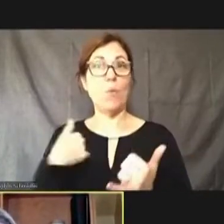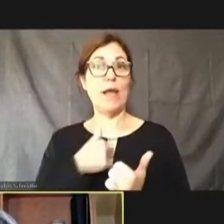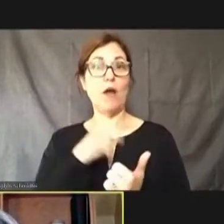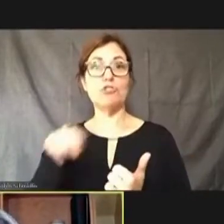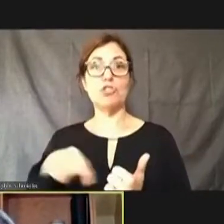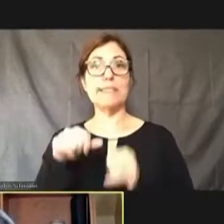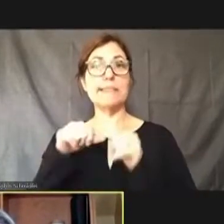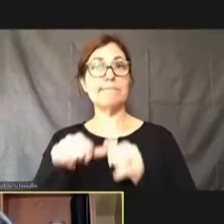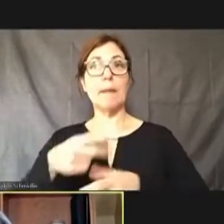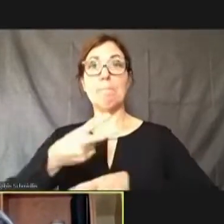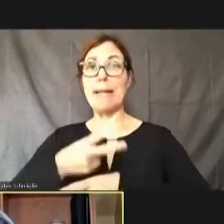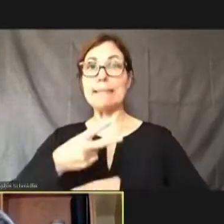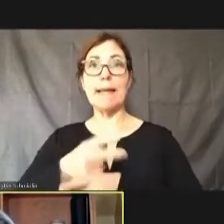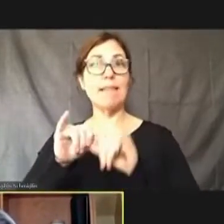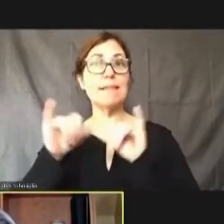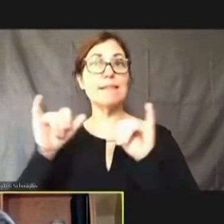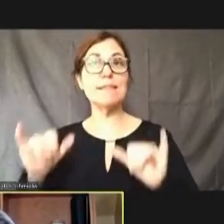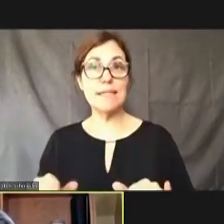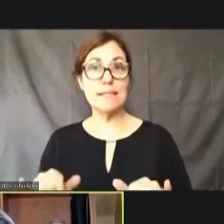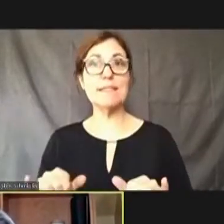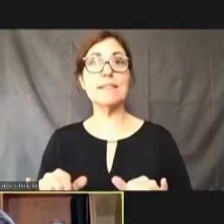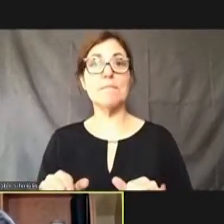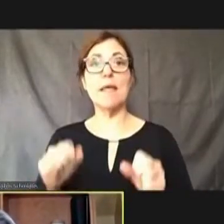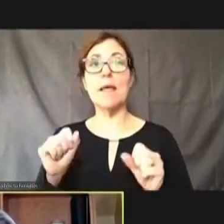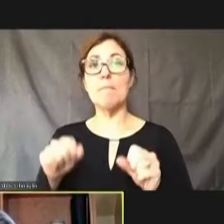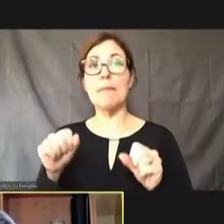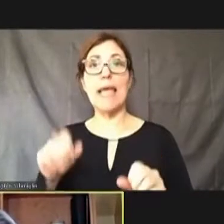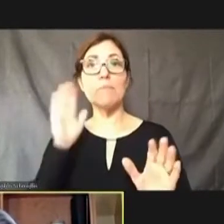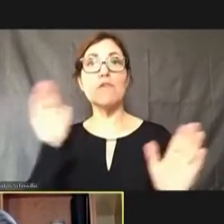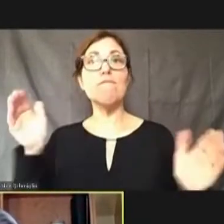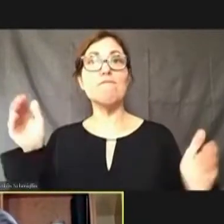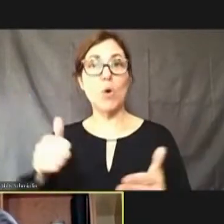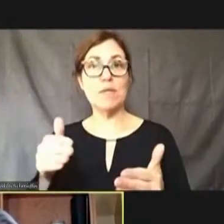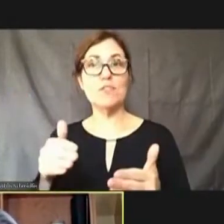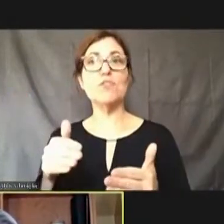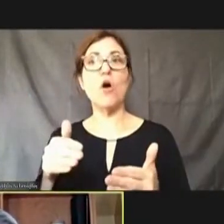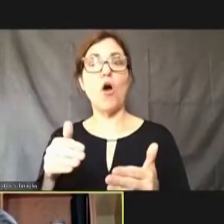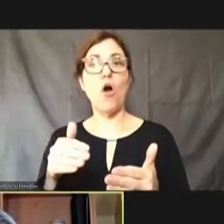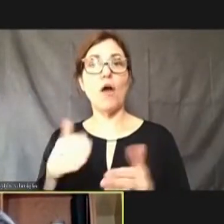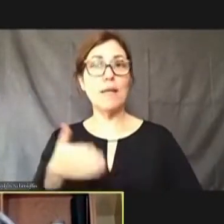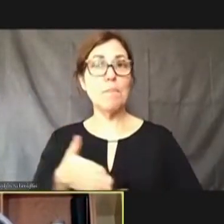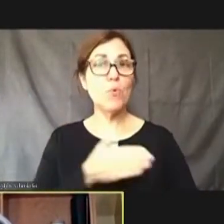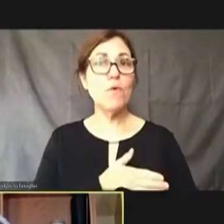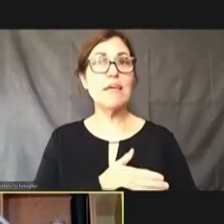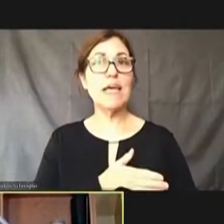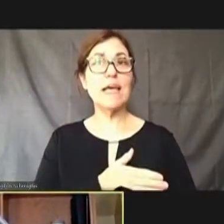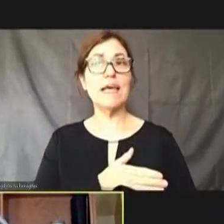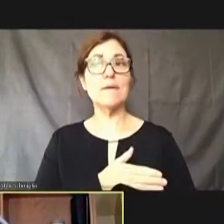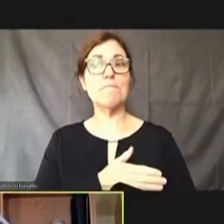and being able to focus on improving,